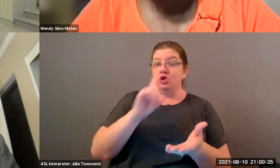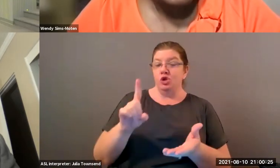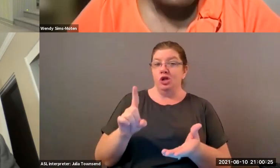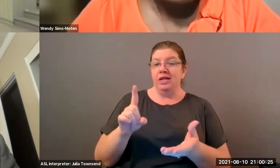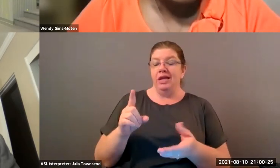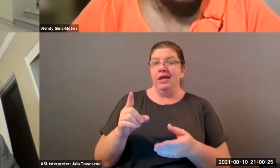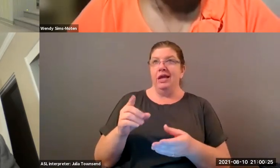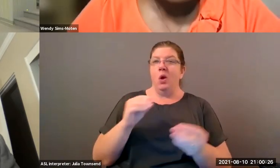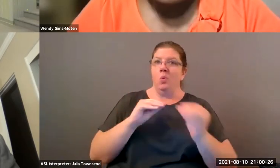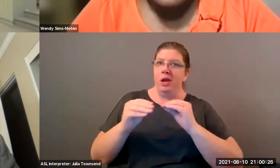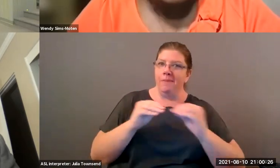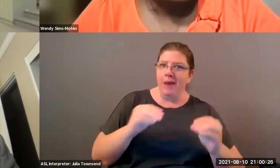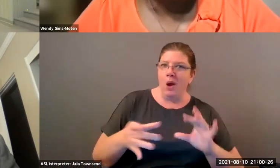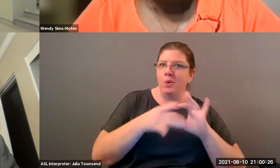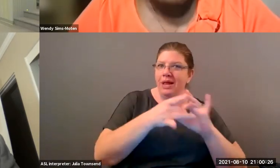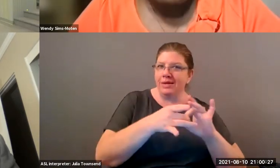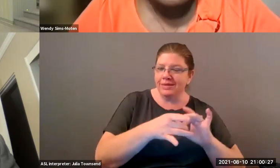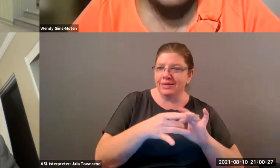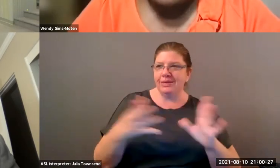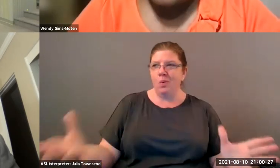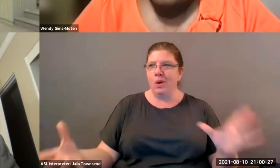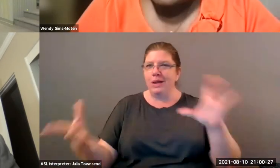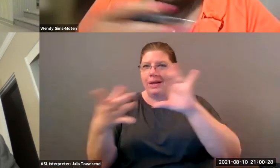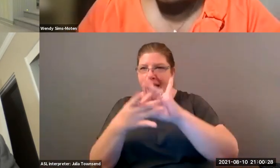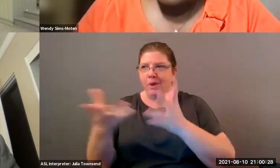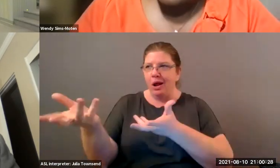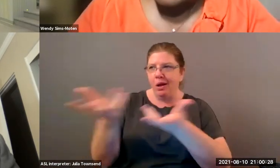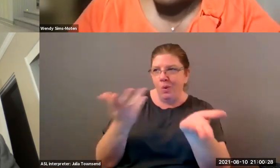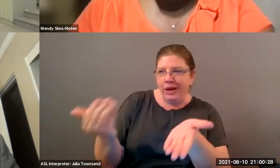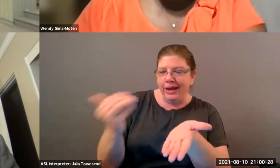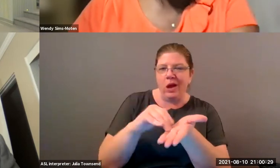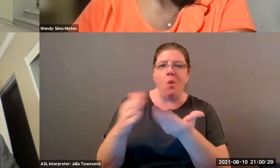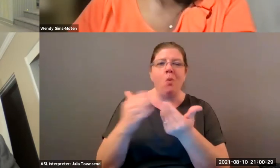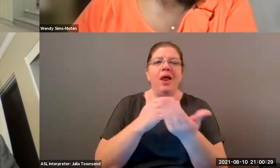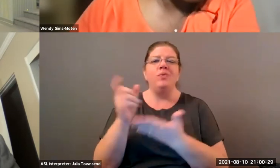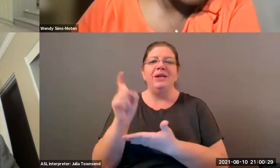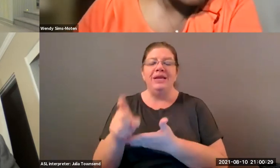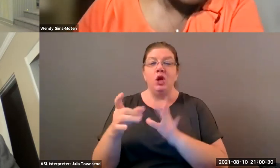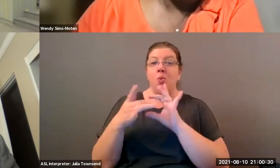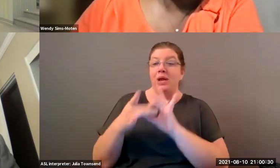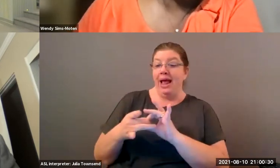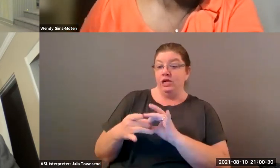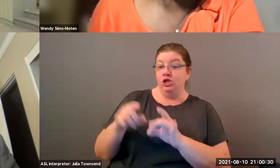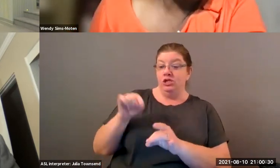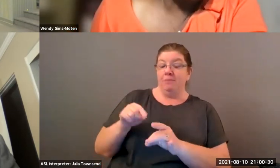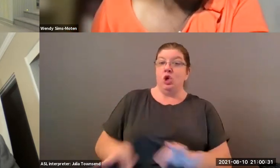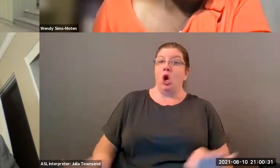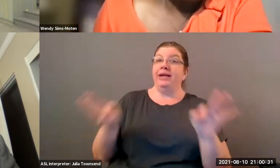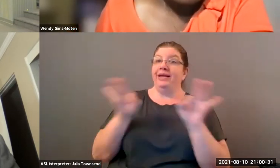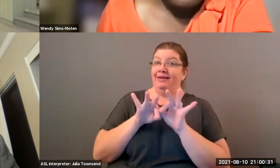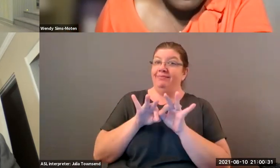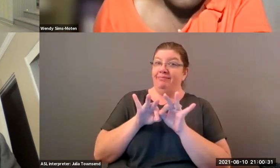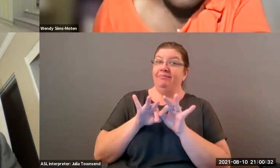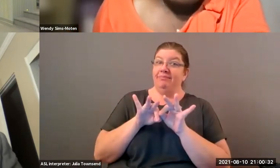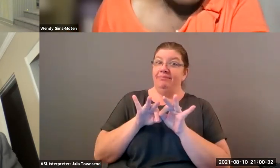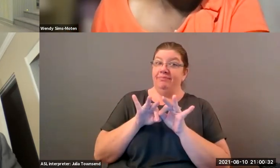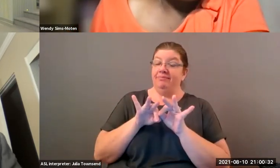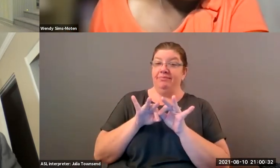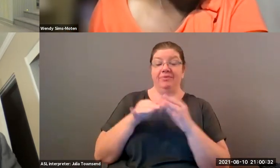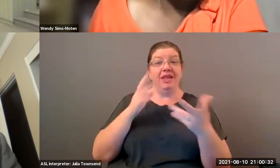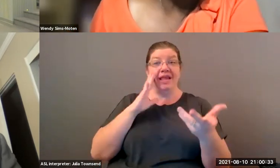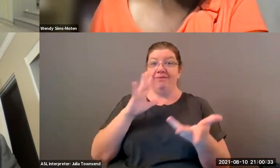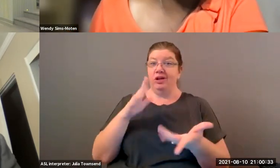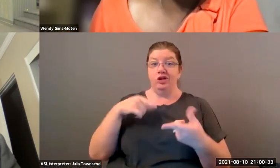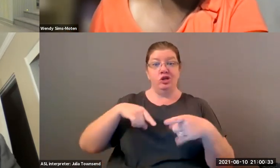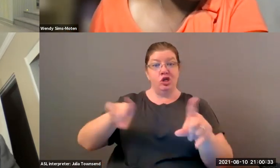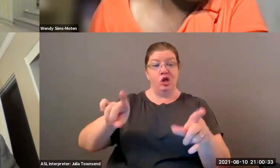relationships, reestablishing it, re-engaging it, whatever we need to do, because we know that relationships are key. Even when you're in the middle of challenges,